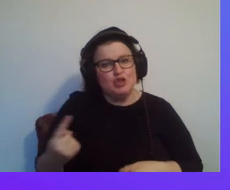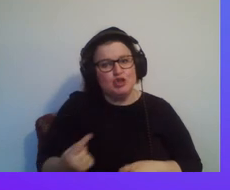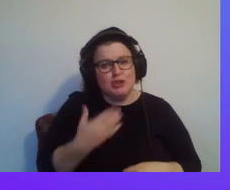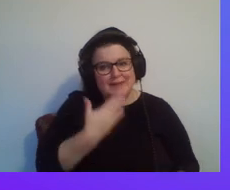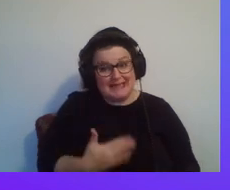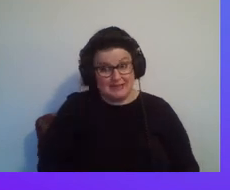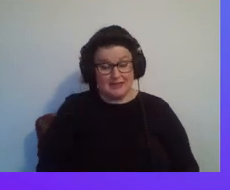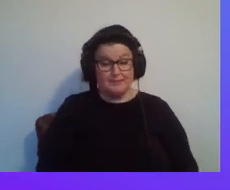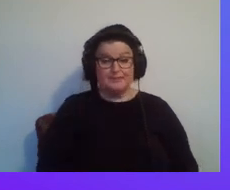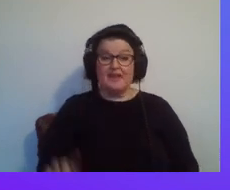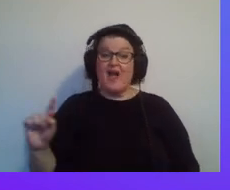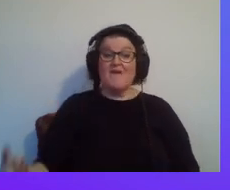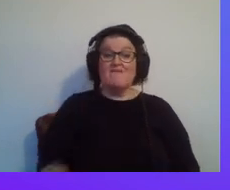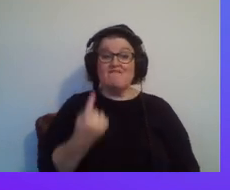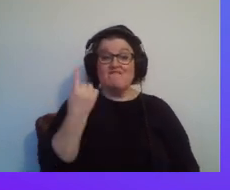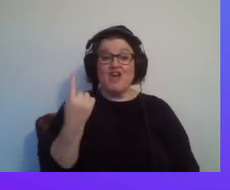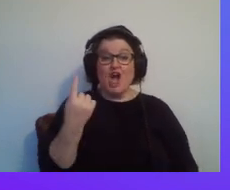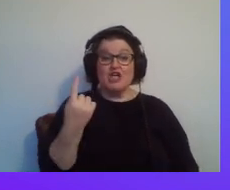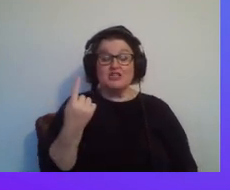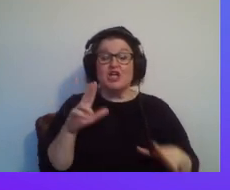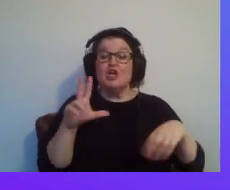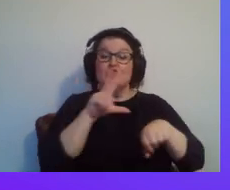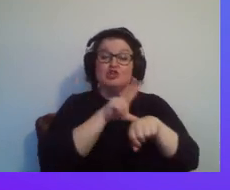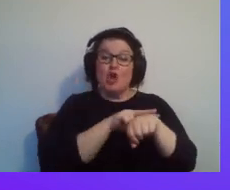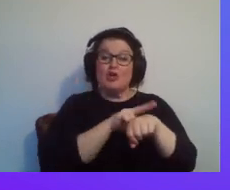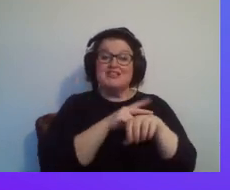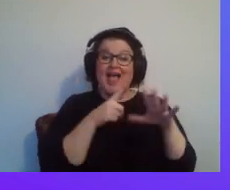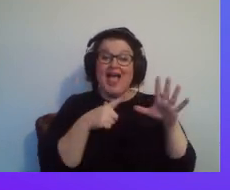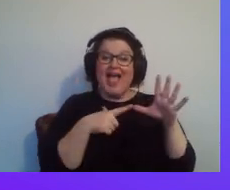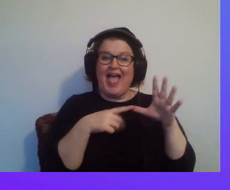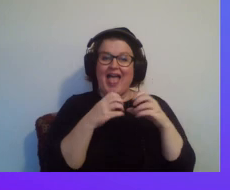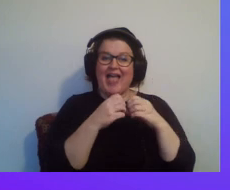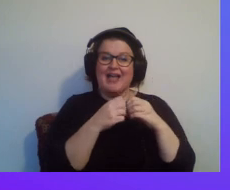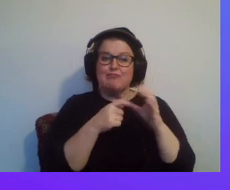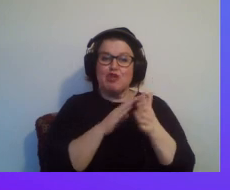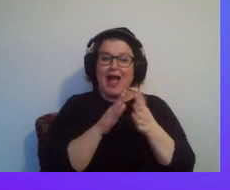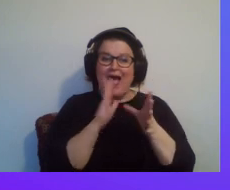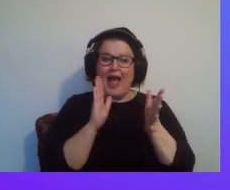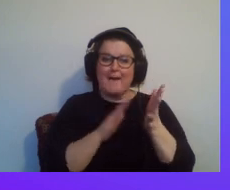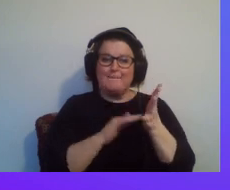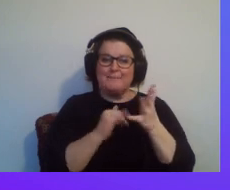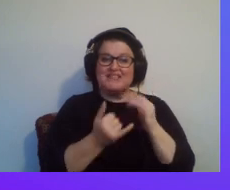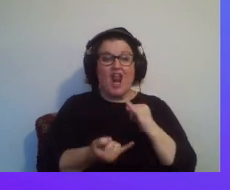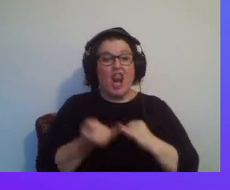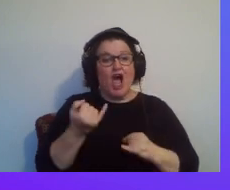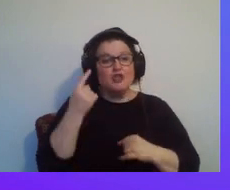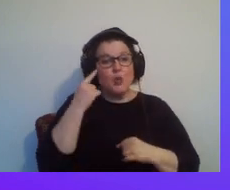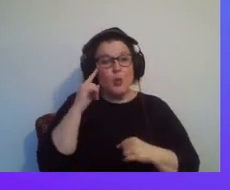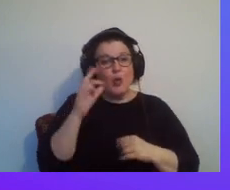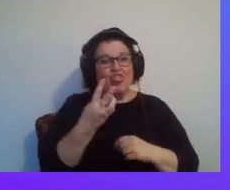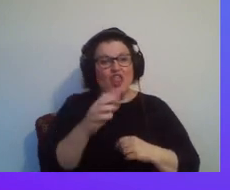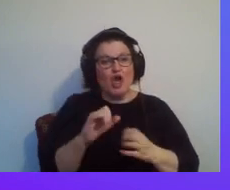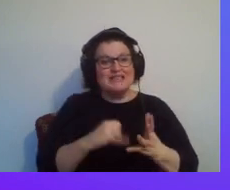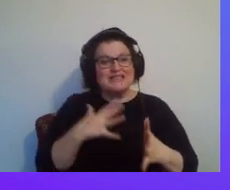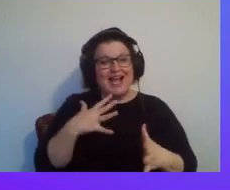come to you first, Dr. Abrams. I mean, it's a 30-second last thought. For I think there's over 1,000 people